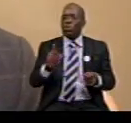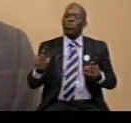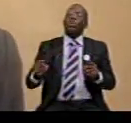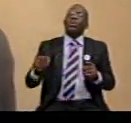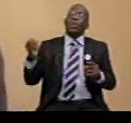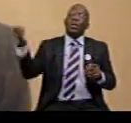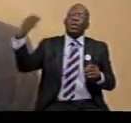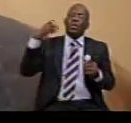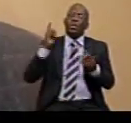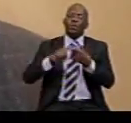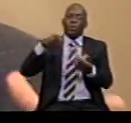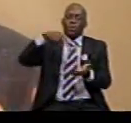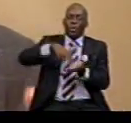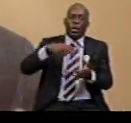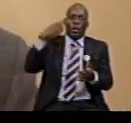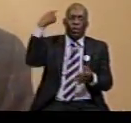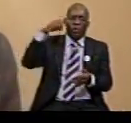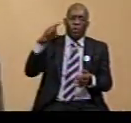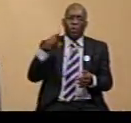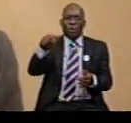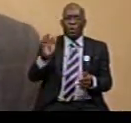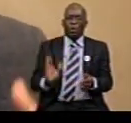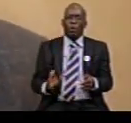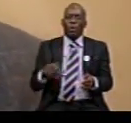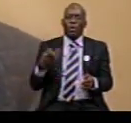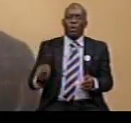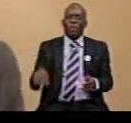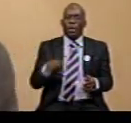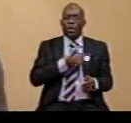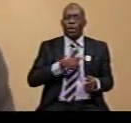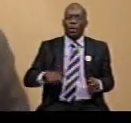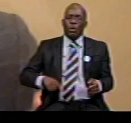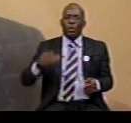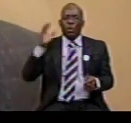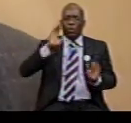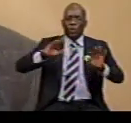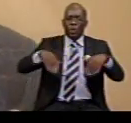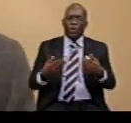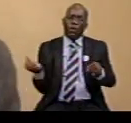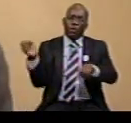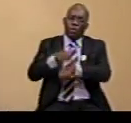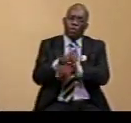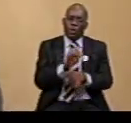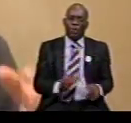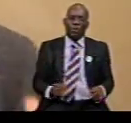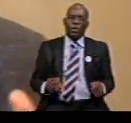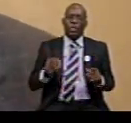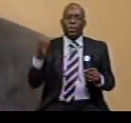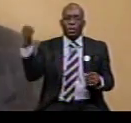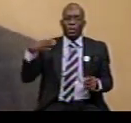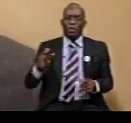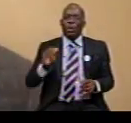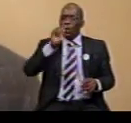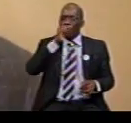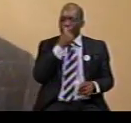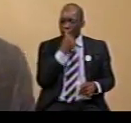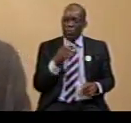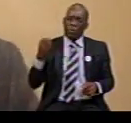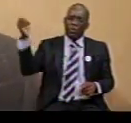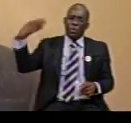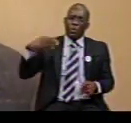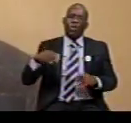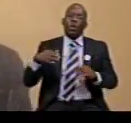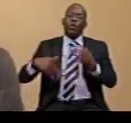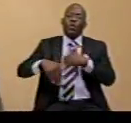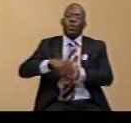stand for God. The Lord will release that grace, conquering grace, enduring grace over our lives, over our